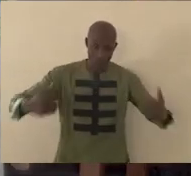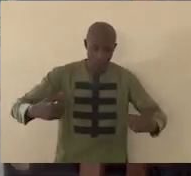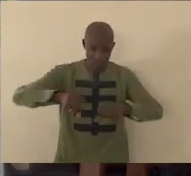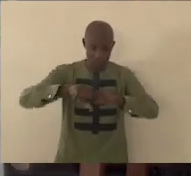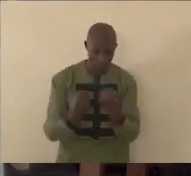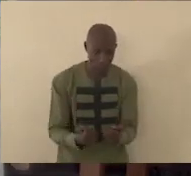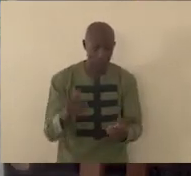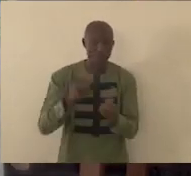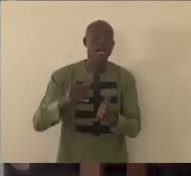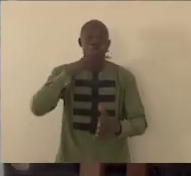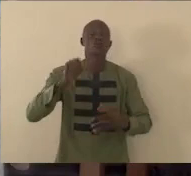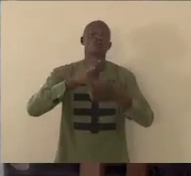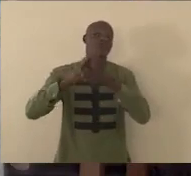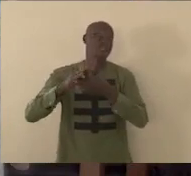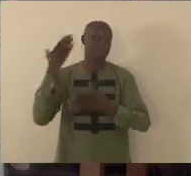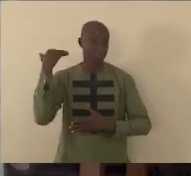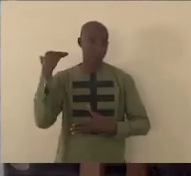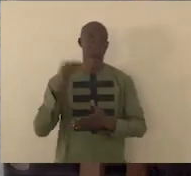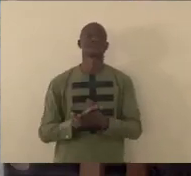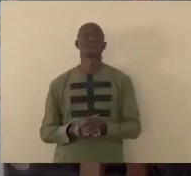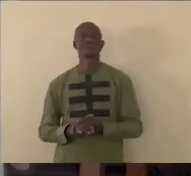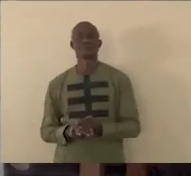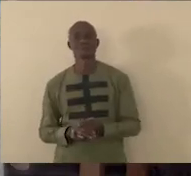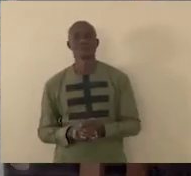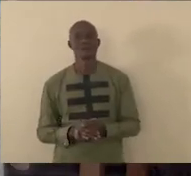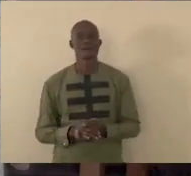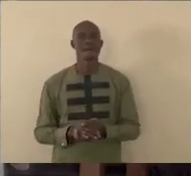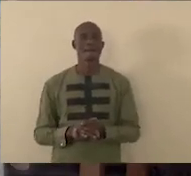of the kingdom that was united under David and Solomon.